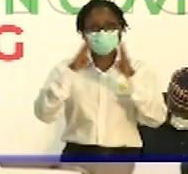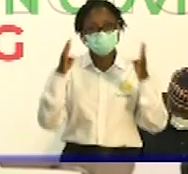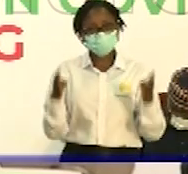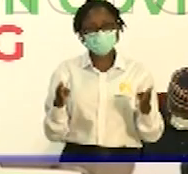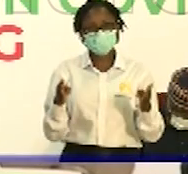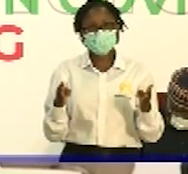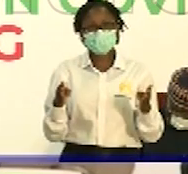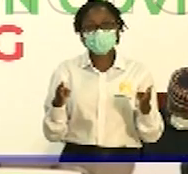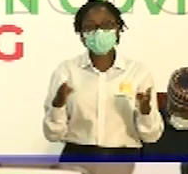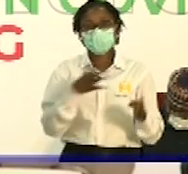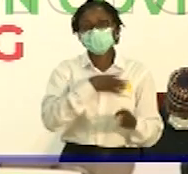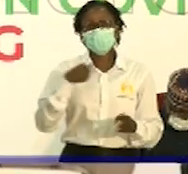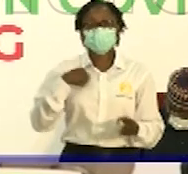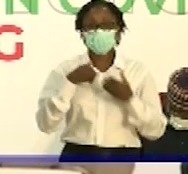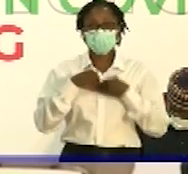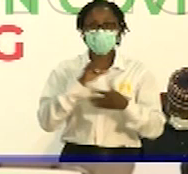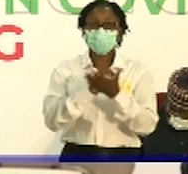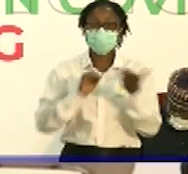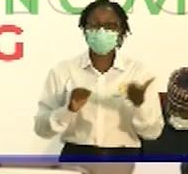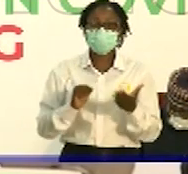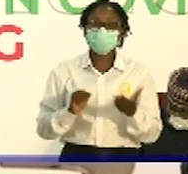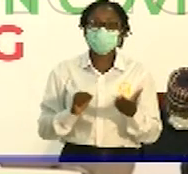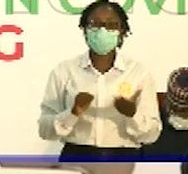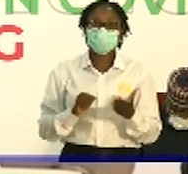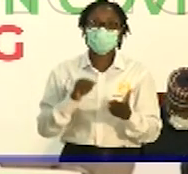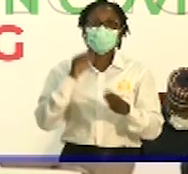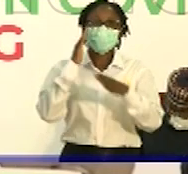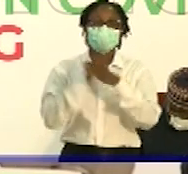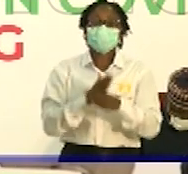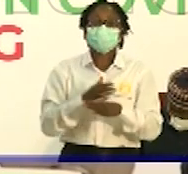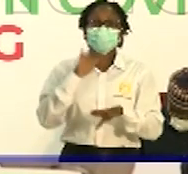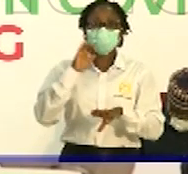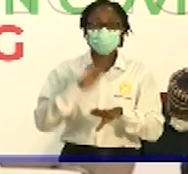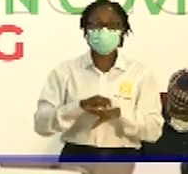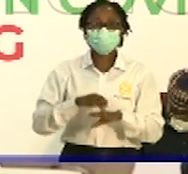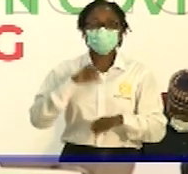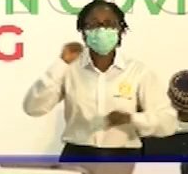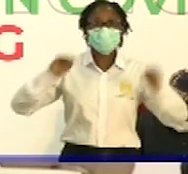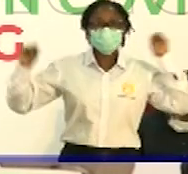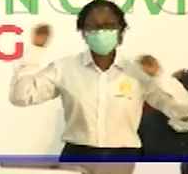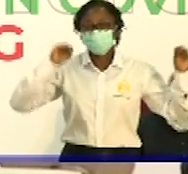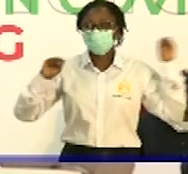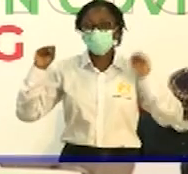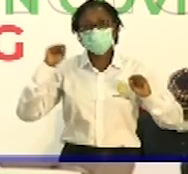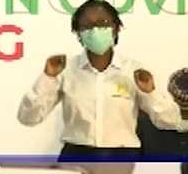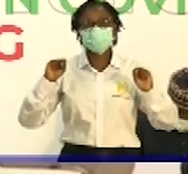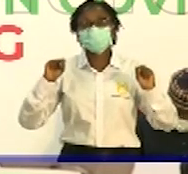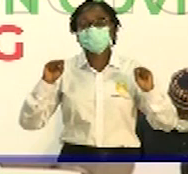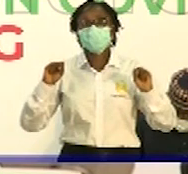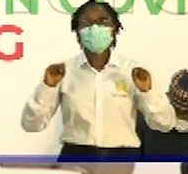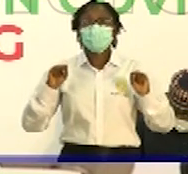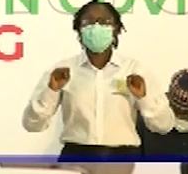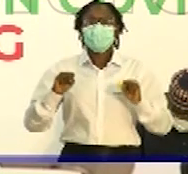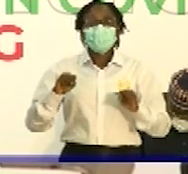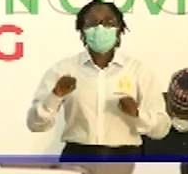and we have removed restrictions on non-contact communal sports that outdoors. But